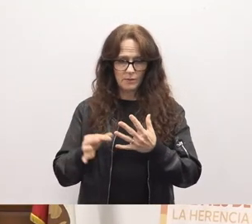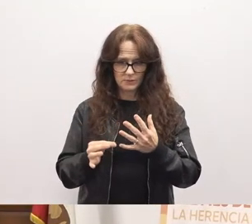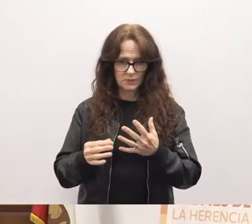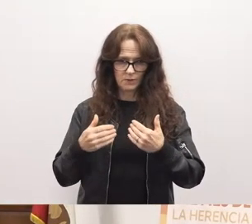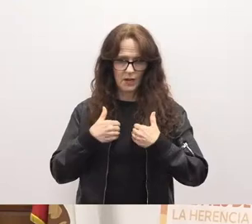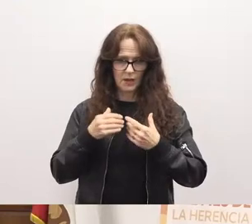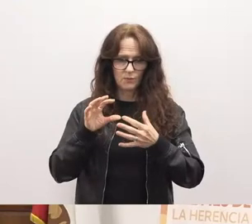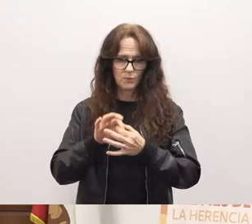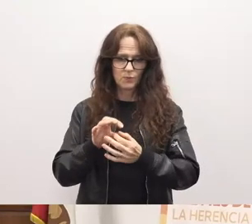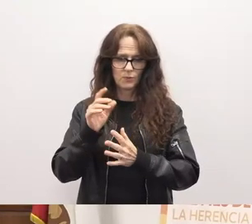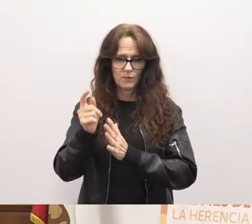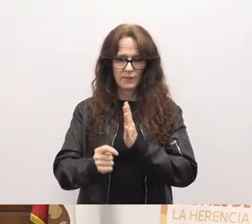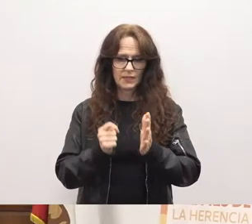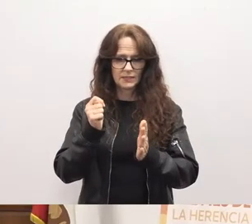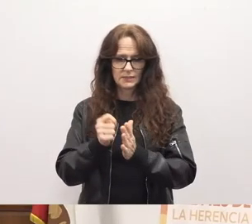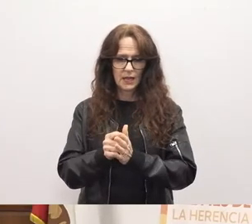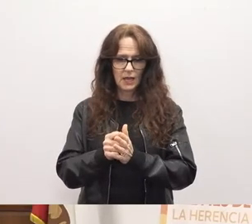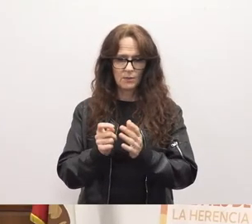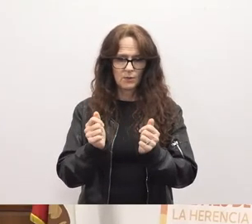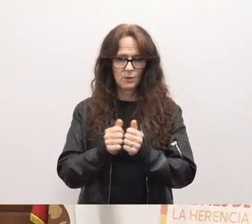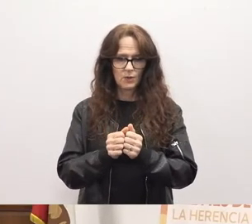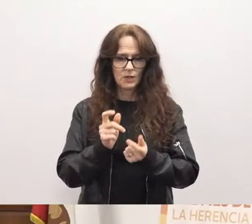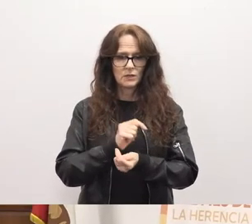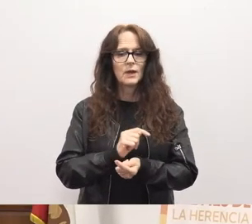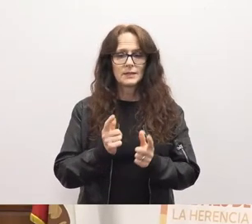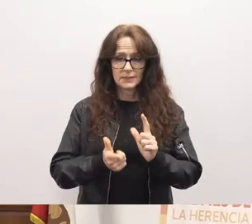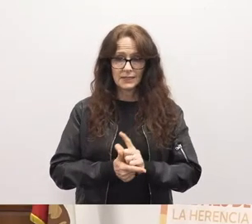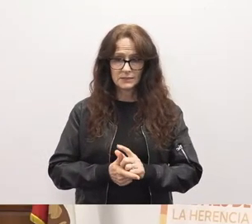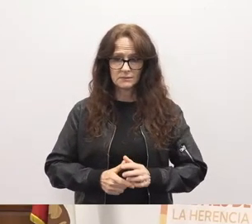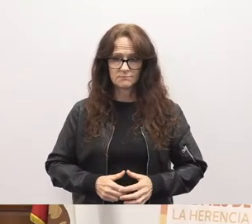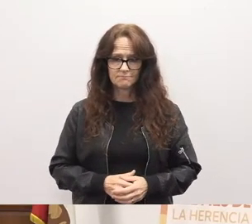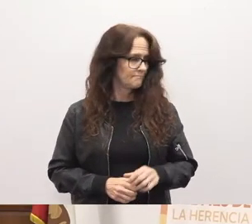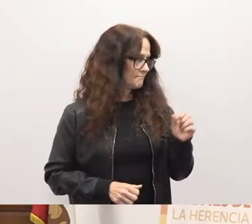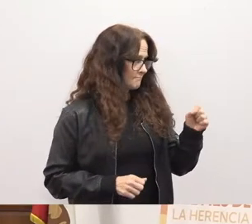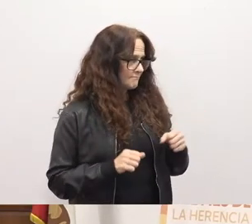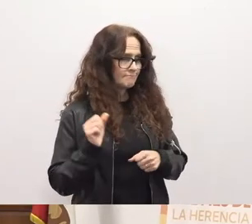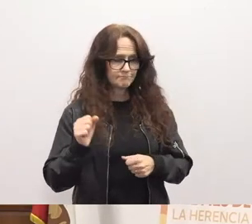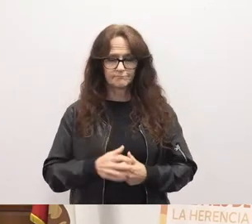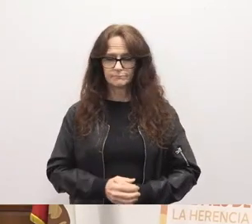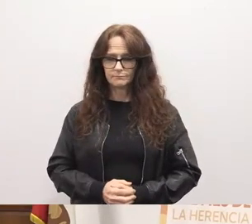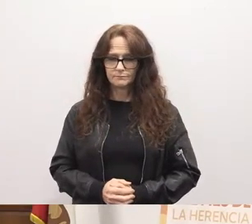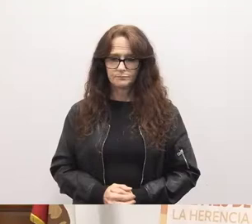have regarding the time period with translation. Thank you. Yeah.